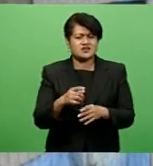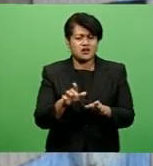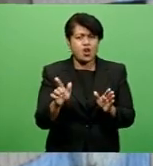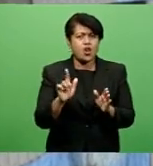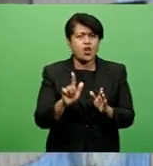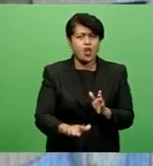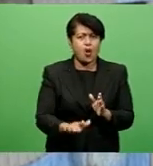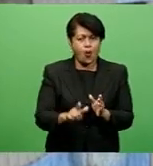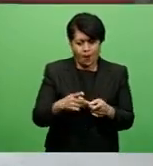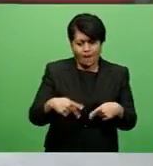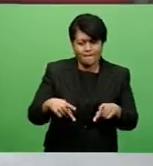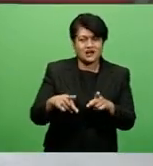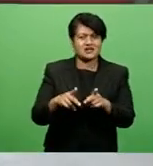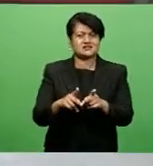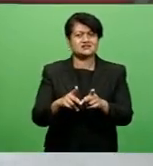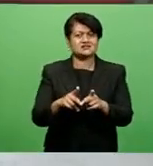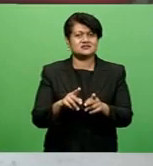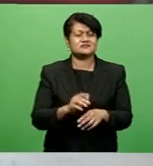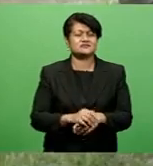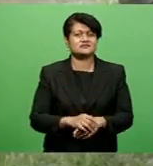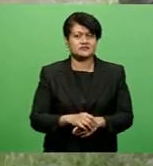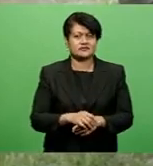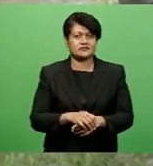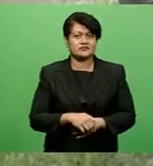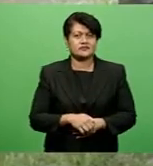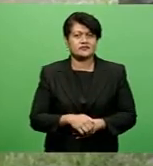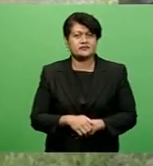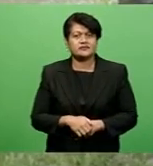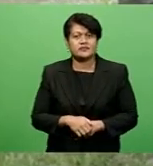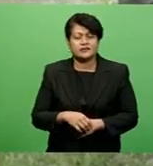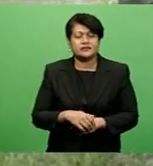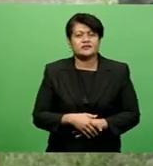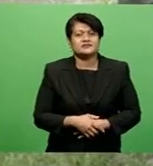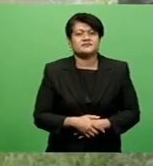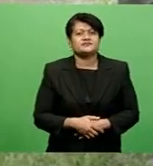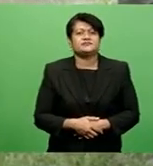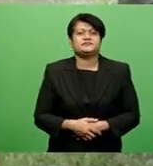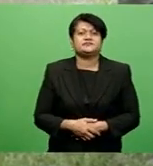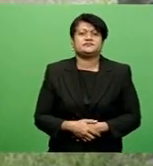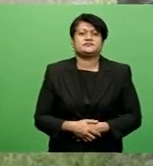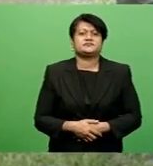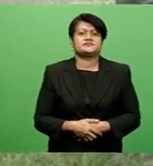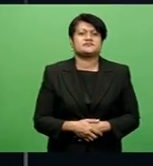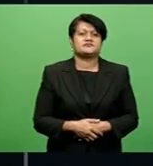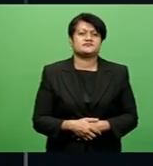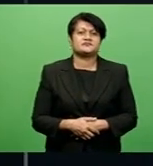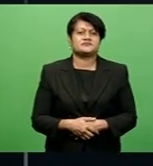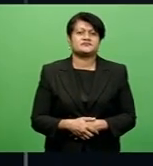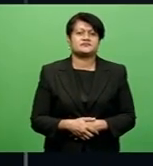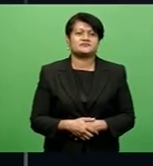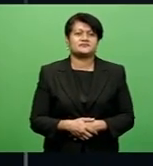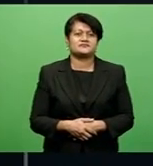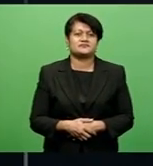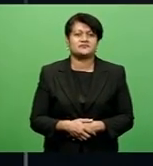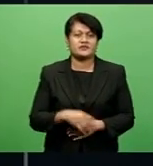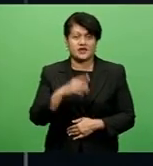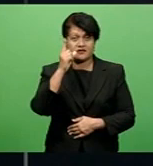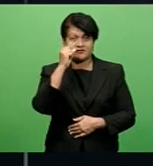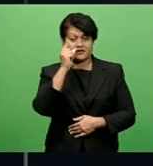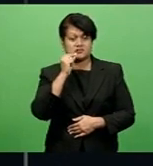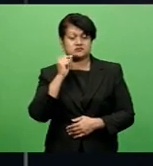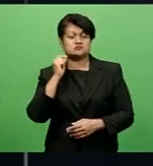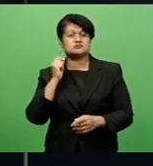you still can to avoid unnecessary panic. Apinisong Gardobu, FBC News. Fijians rushed